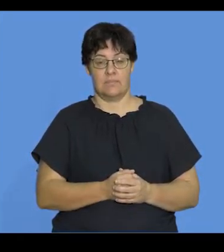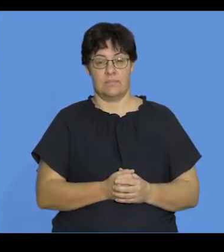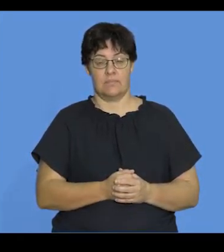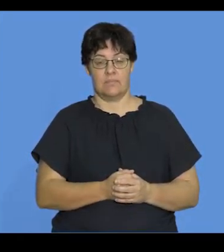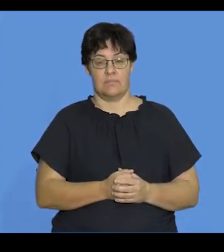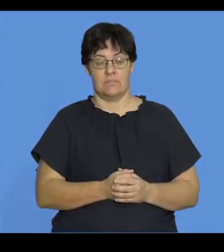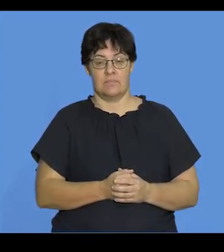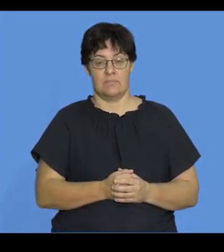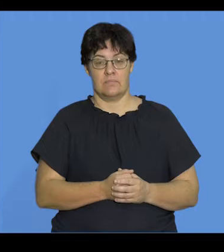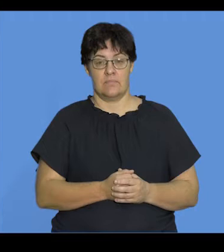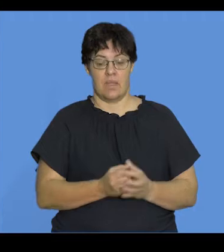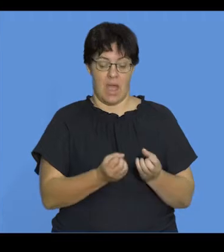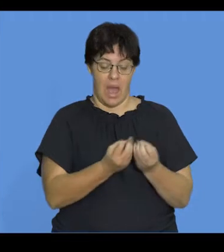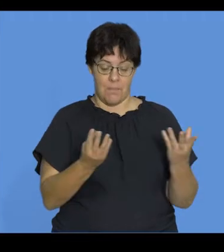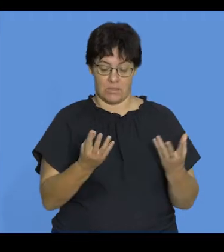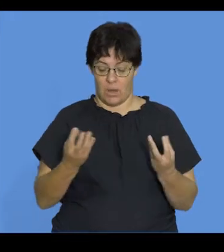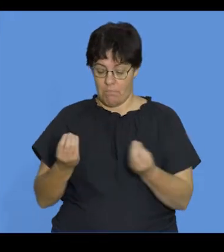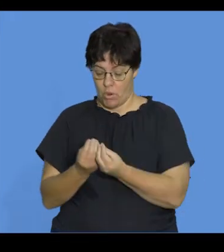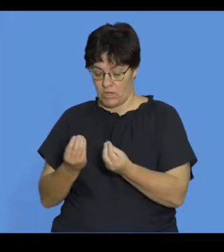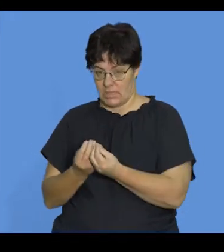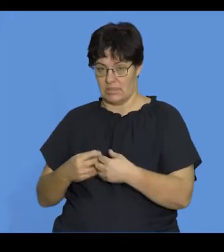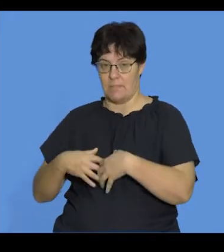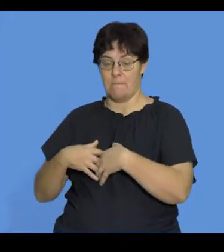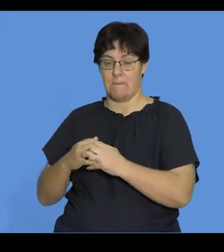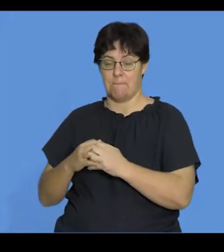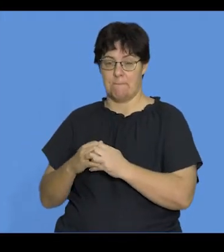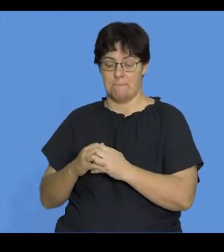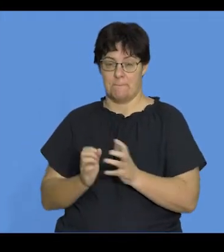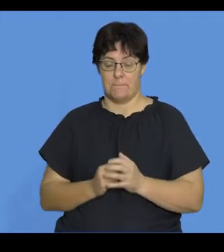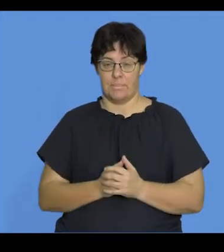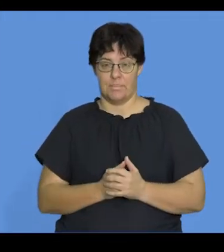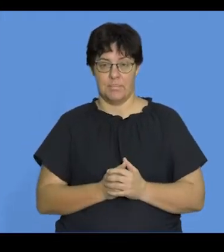the amount of product obtained.